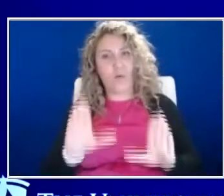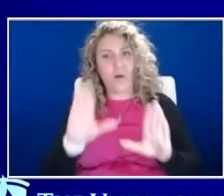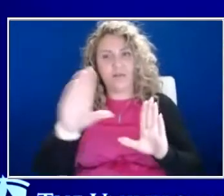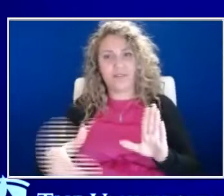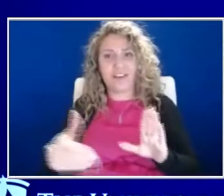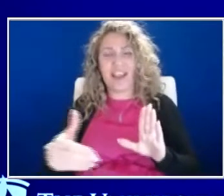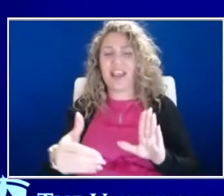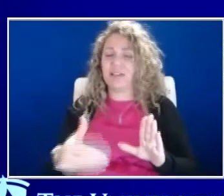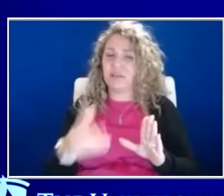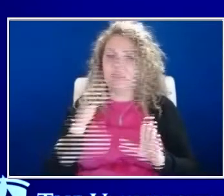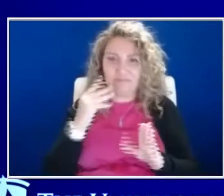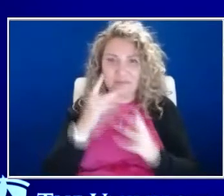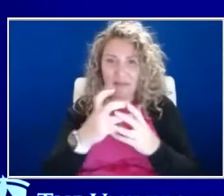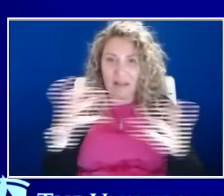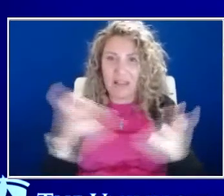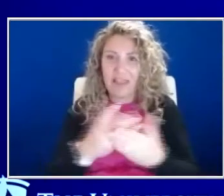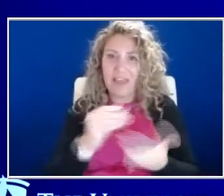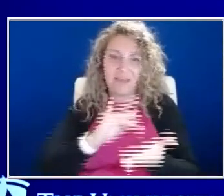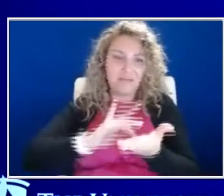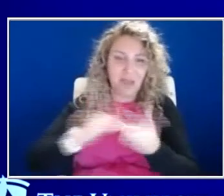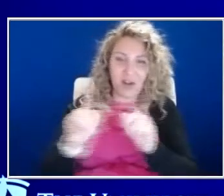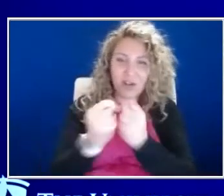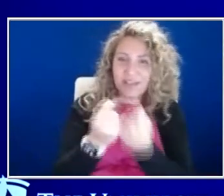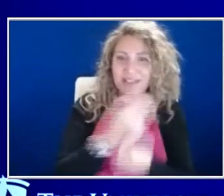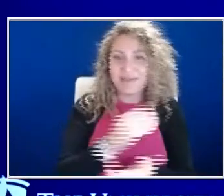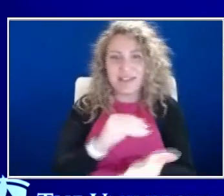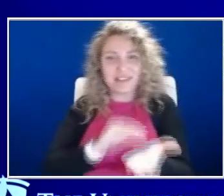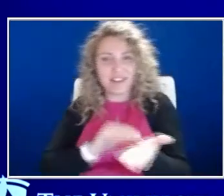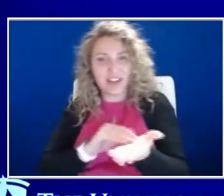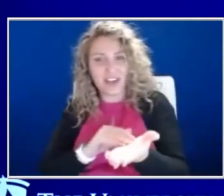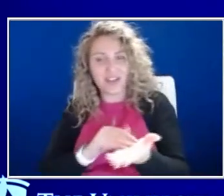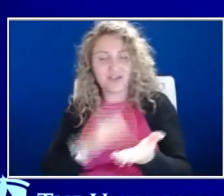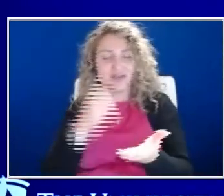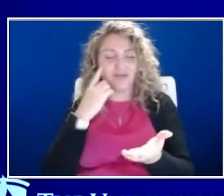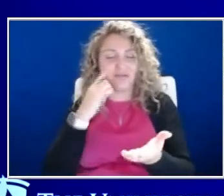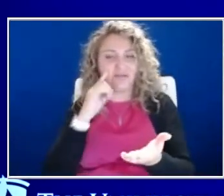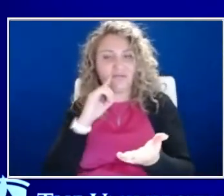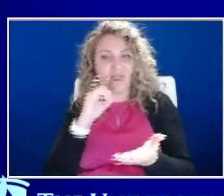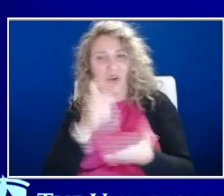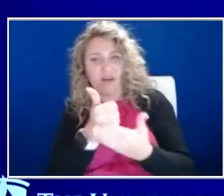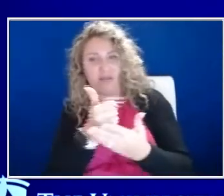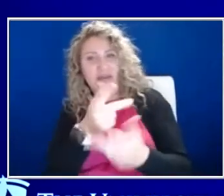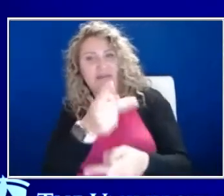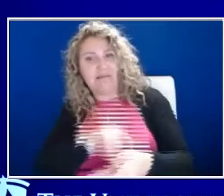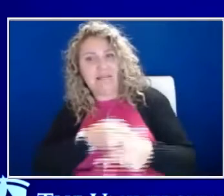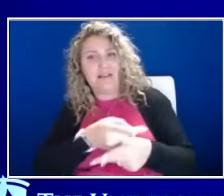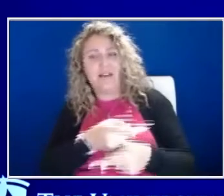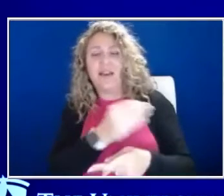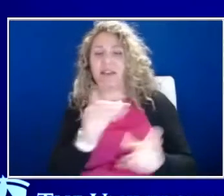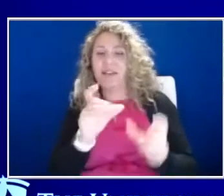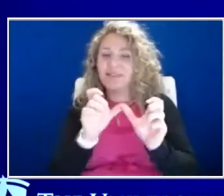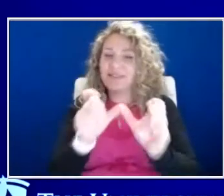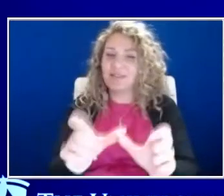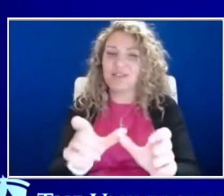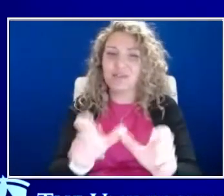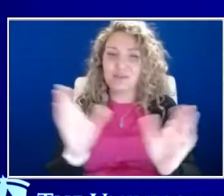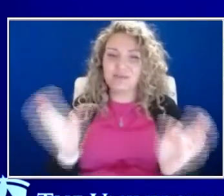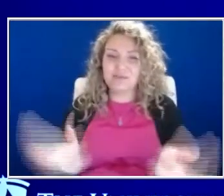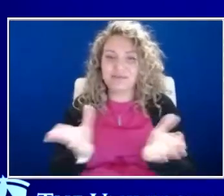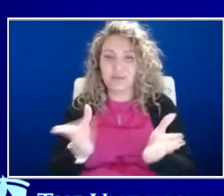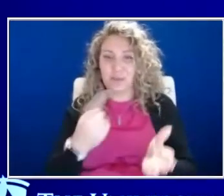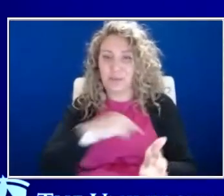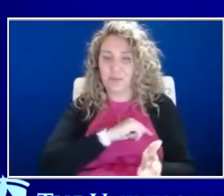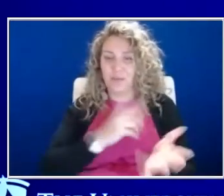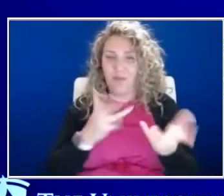to our medical teams and, of course, our physicians who help care for these patients. I think we need to continue to re-endorse the fact that we've already heard